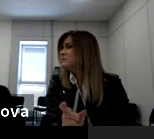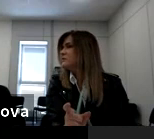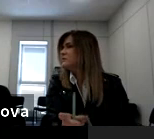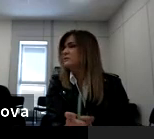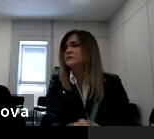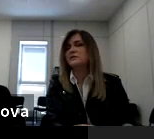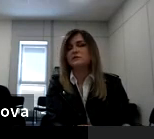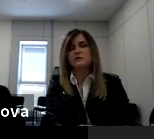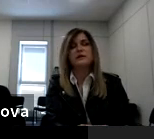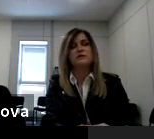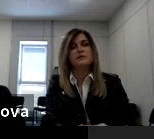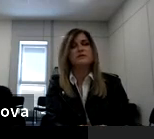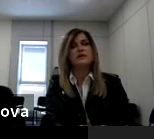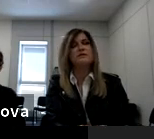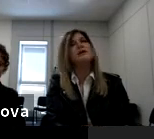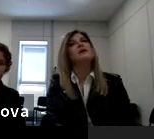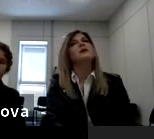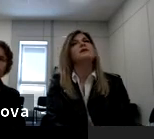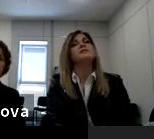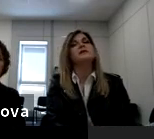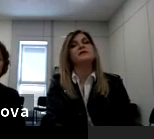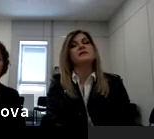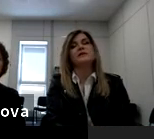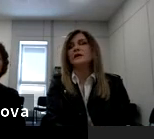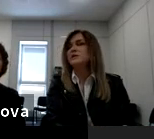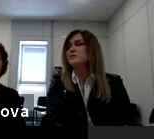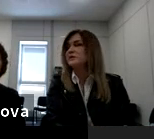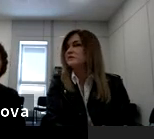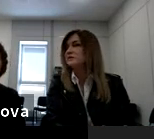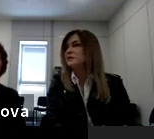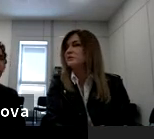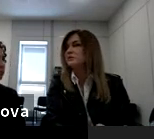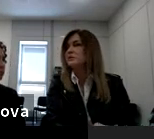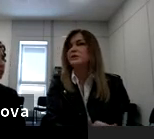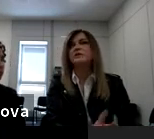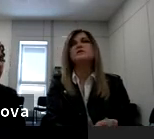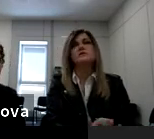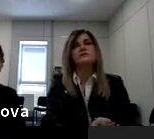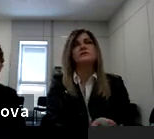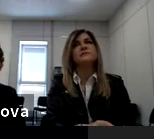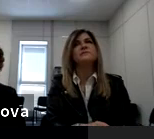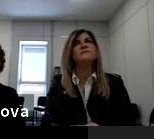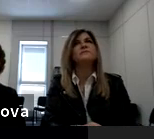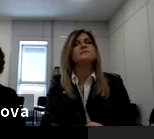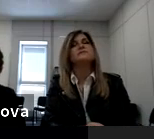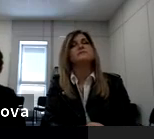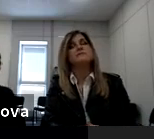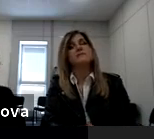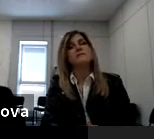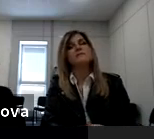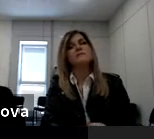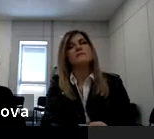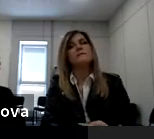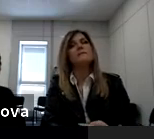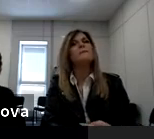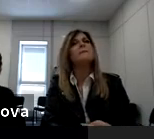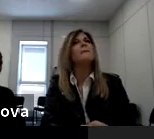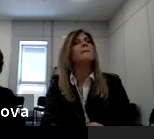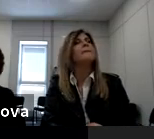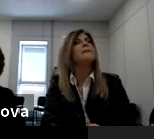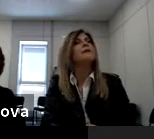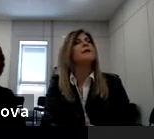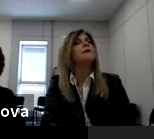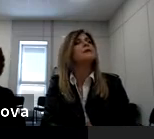be stable and not whatsoever, not bigger than 8 watts per one fixture. And